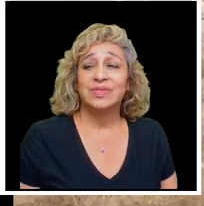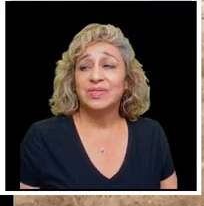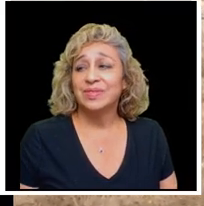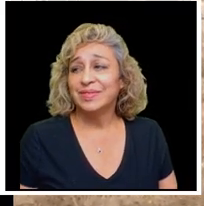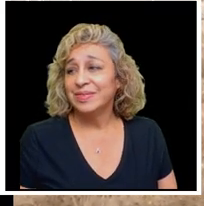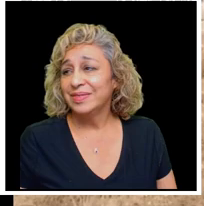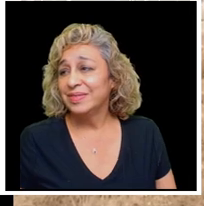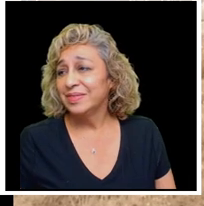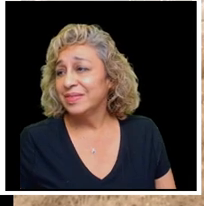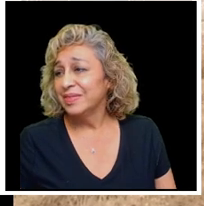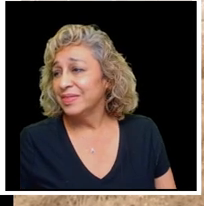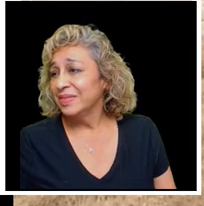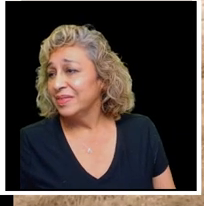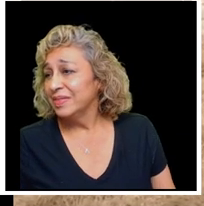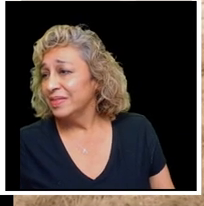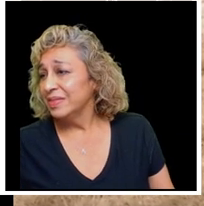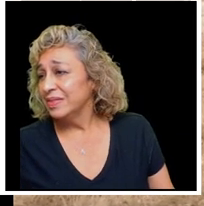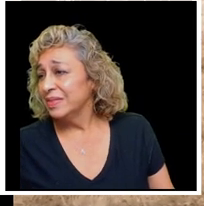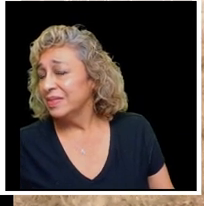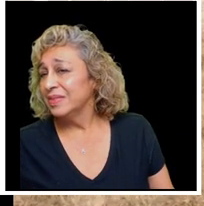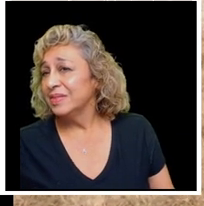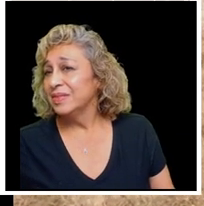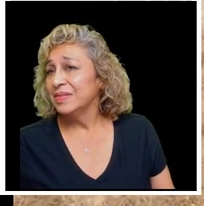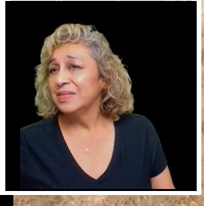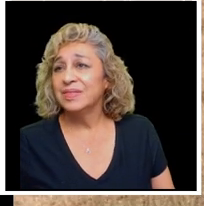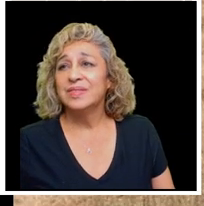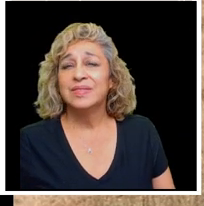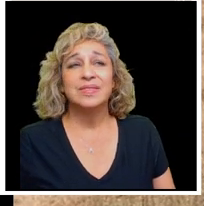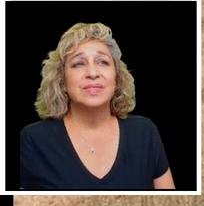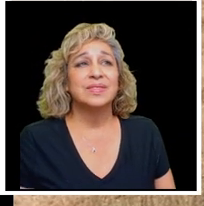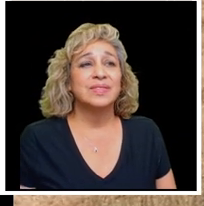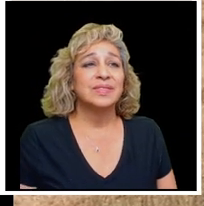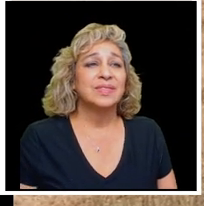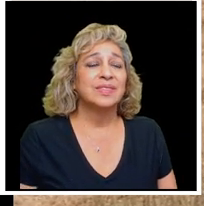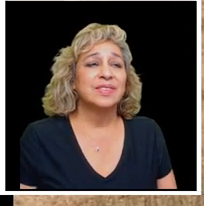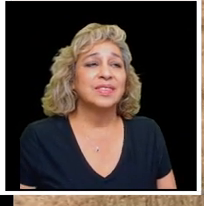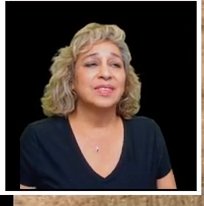distinguishes erroneous they must advise